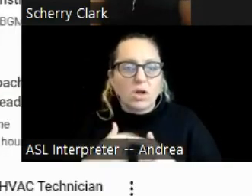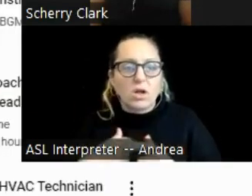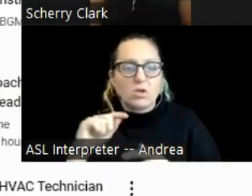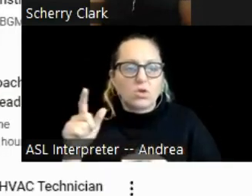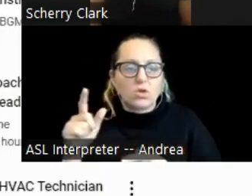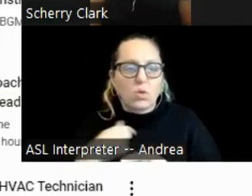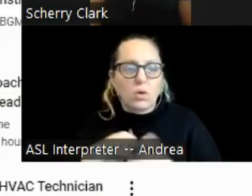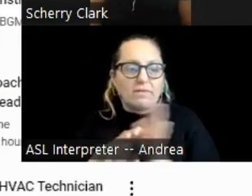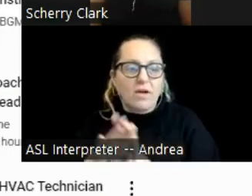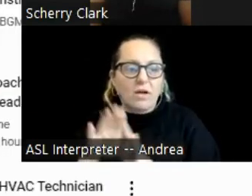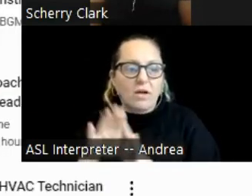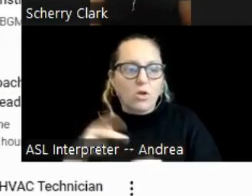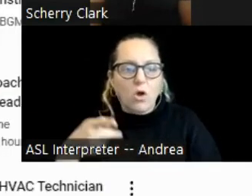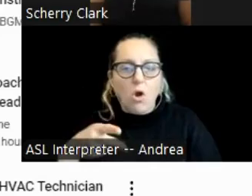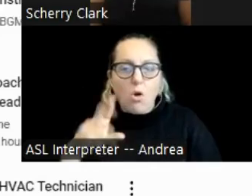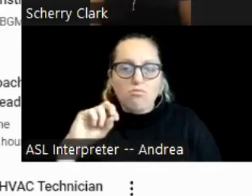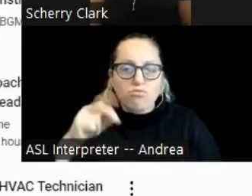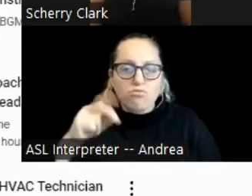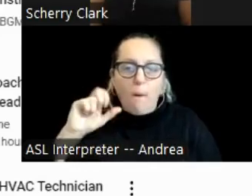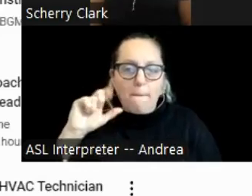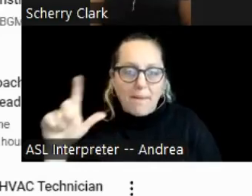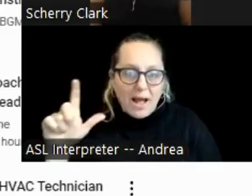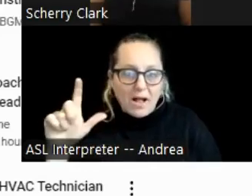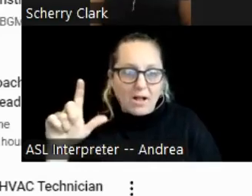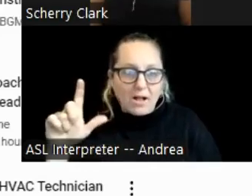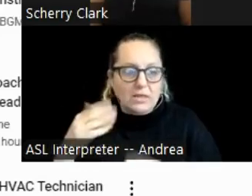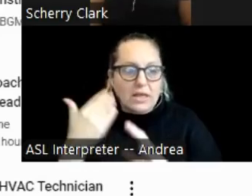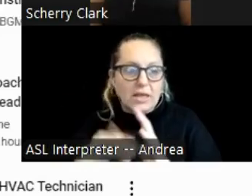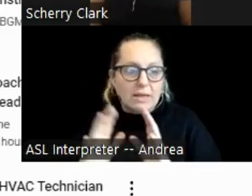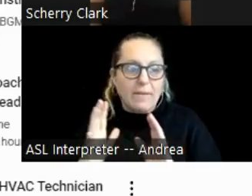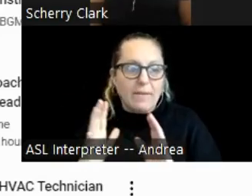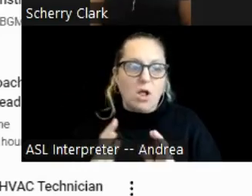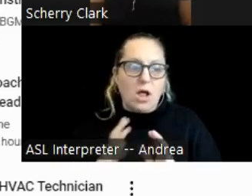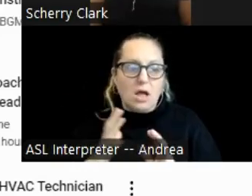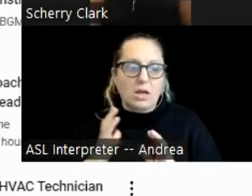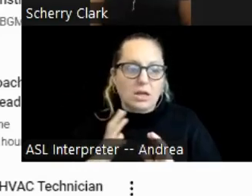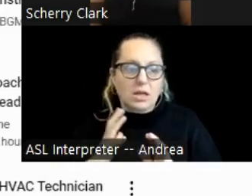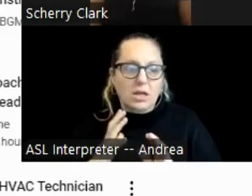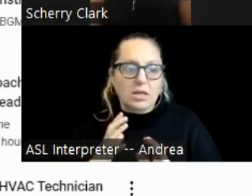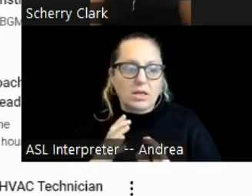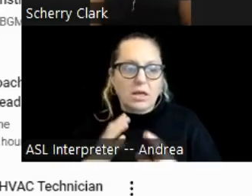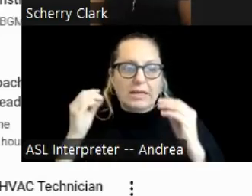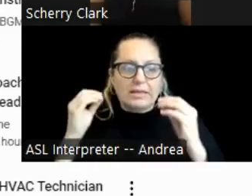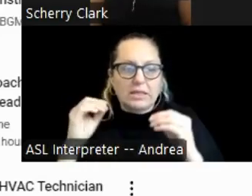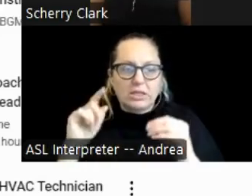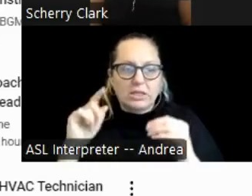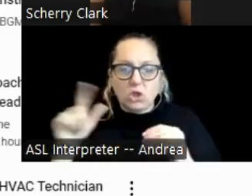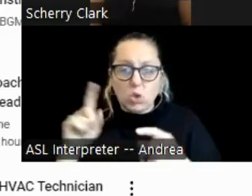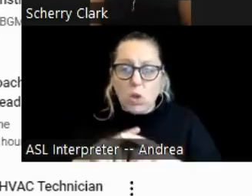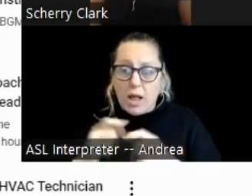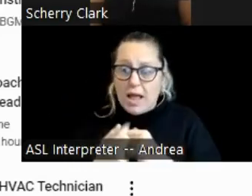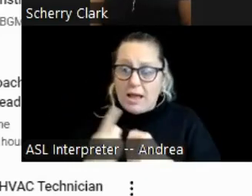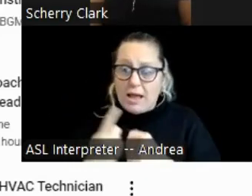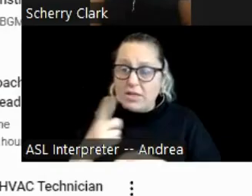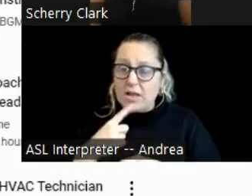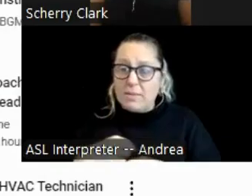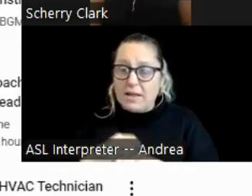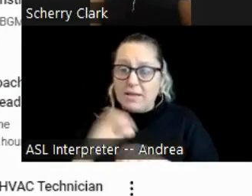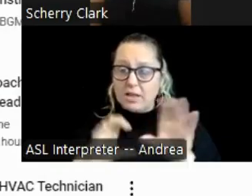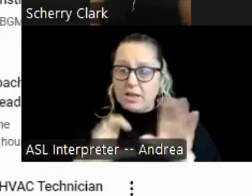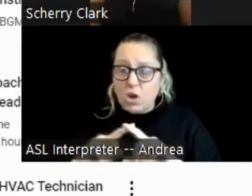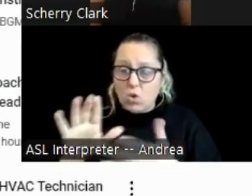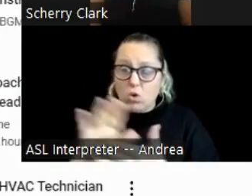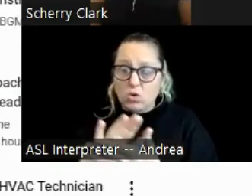called Propel, and it is an email etiquette teaching tool. Can you in the chat, please, everybody? Tell me in the chat, is your school using Gmail